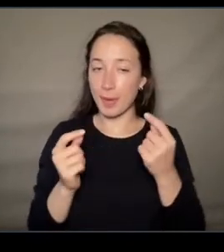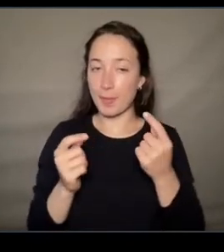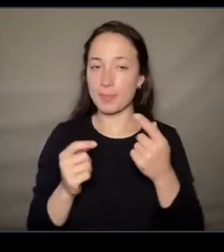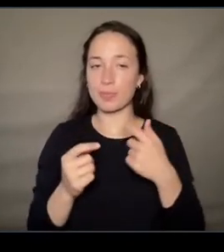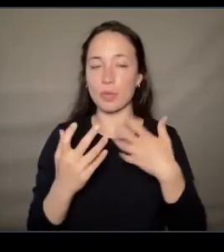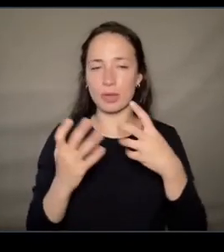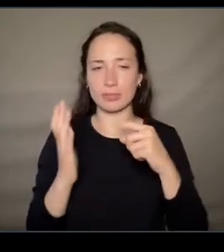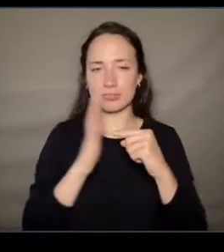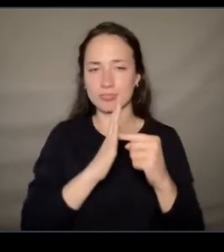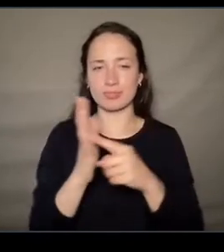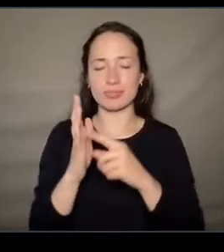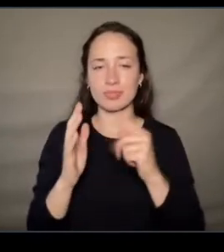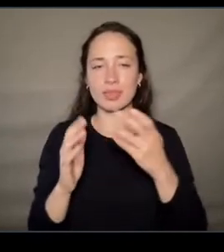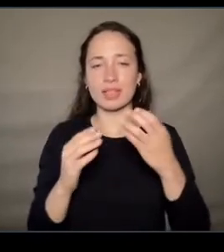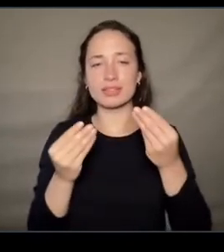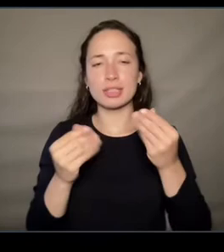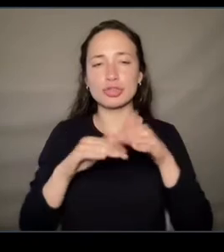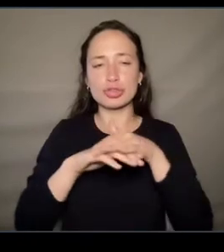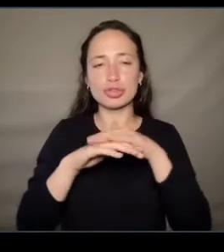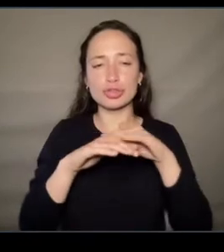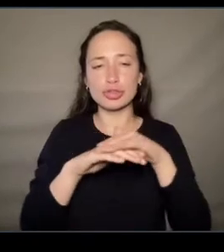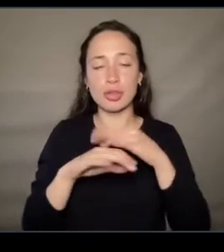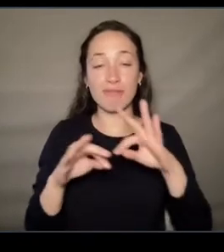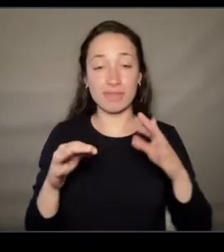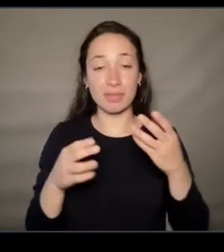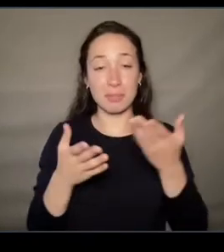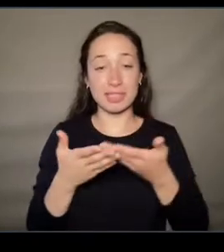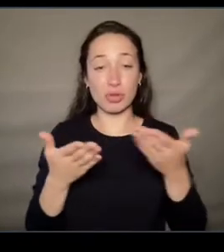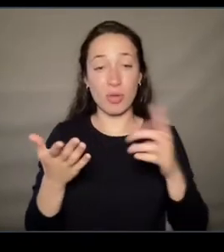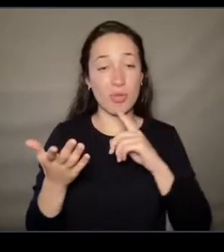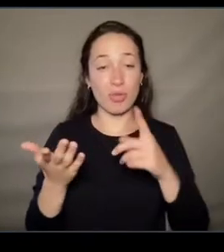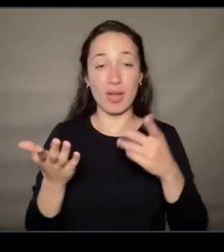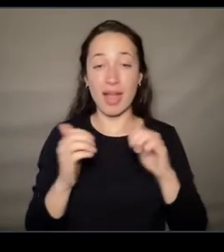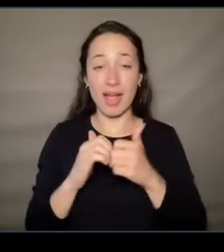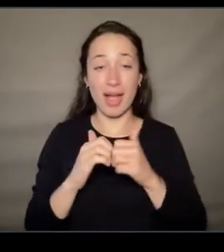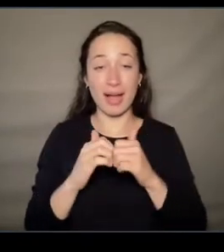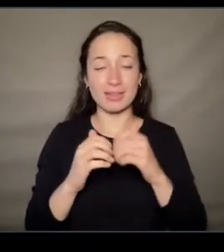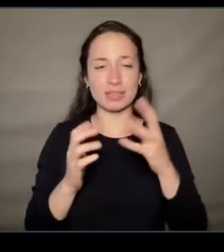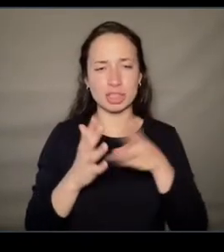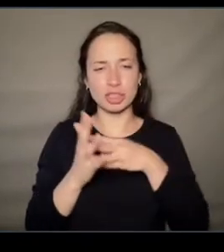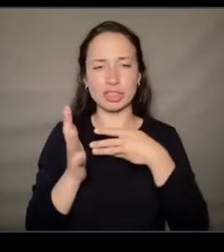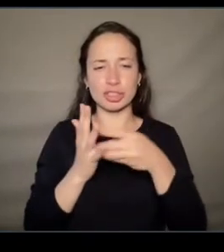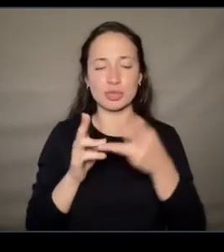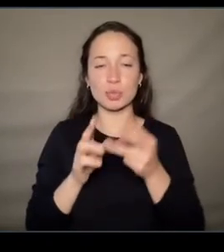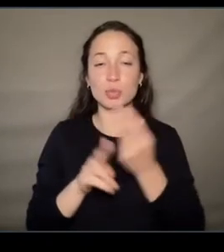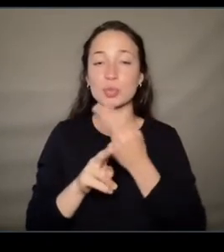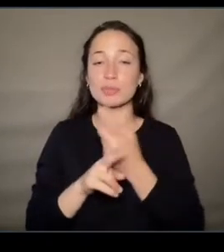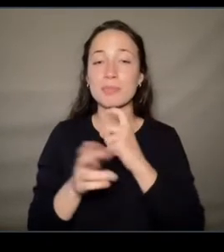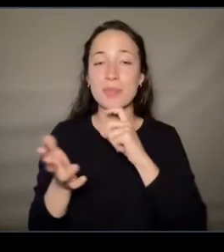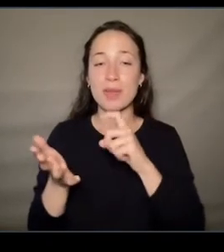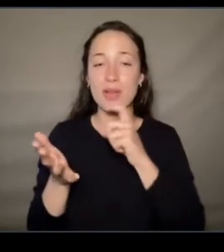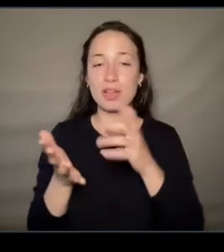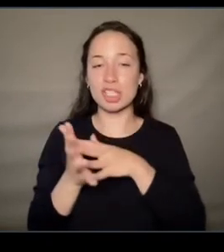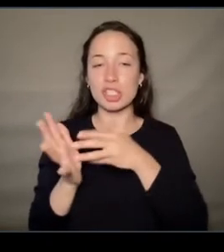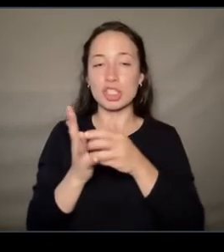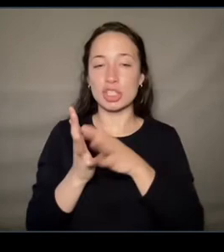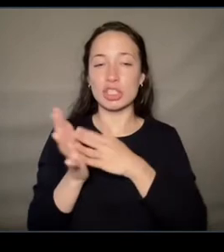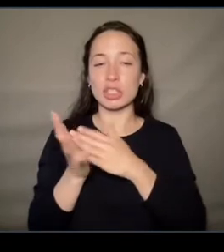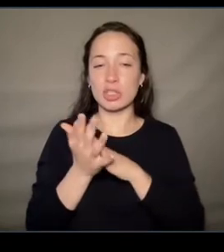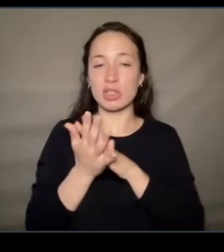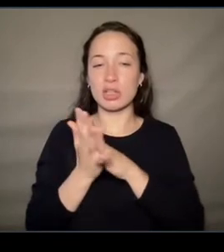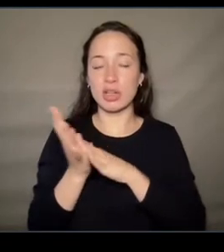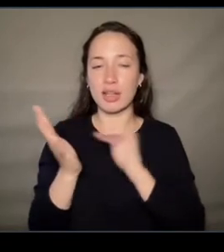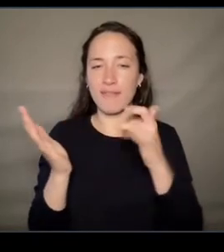one. I wanted to accentuate the texture of the material by wire brushing it, removing the softer